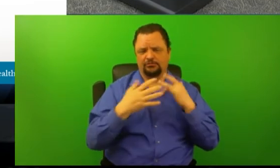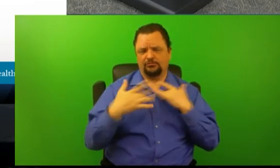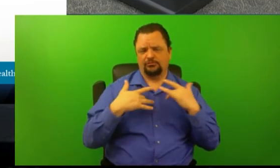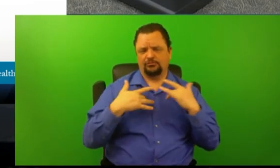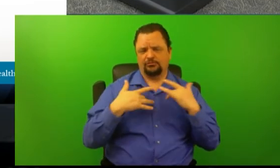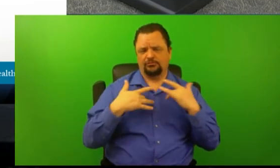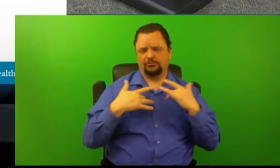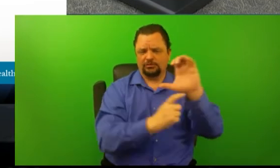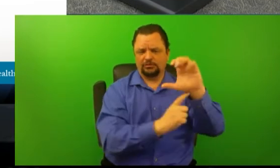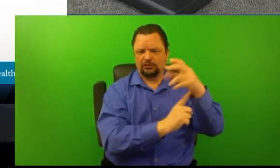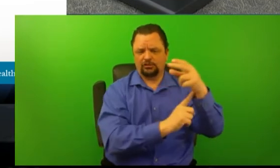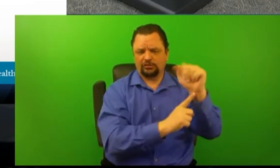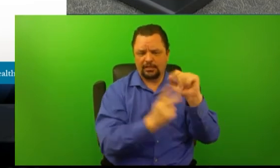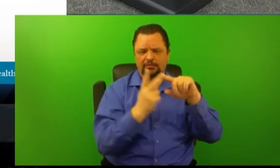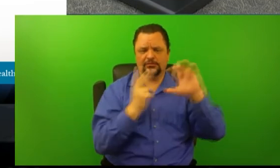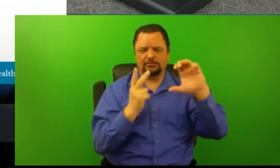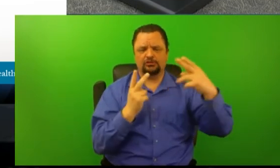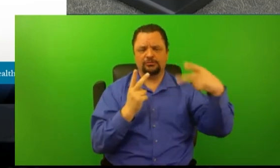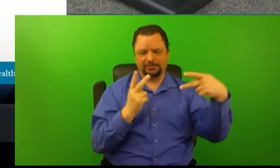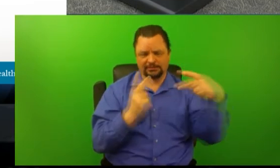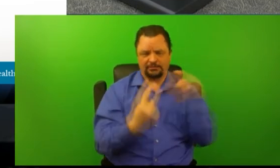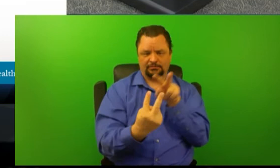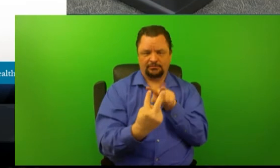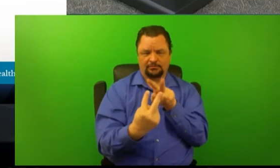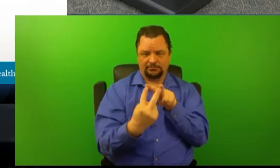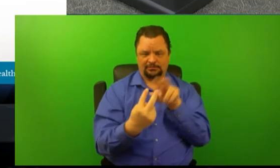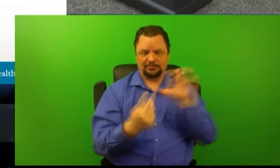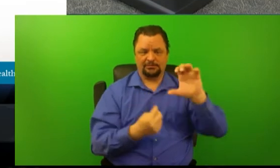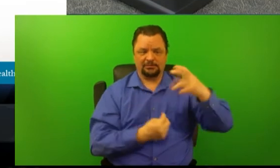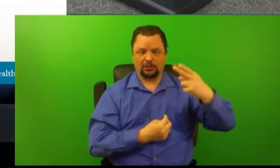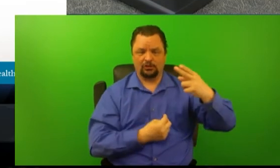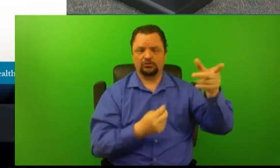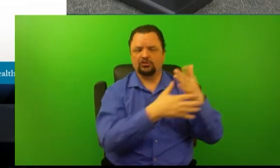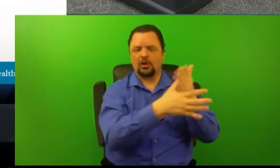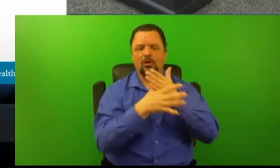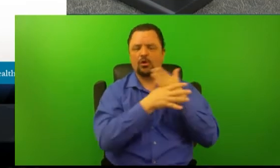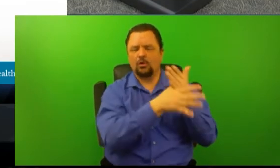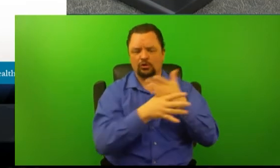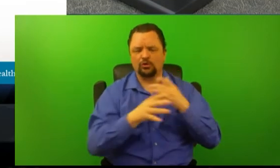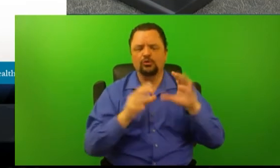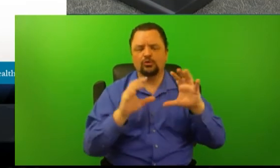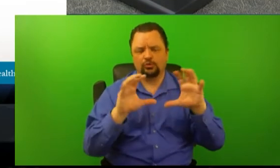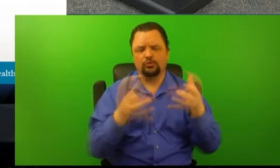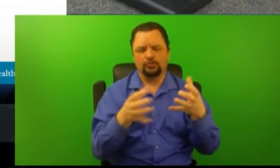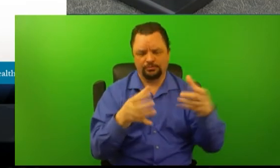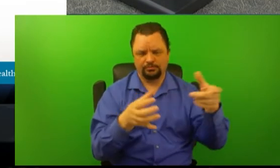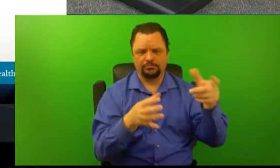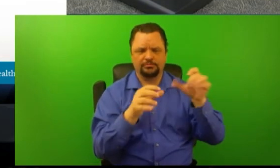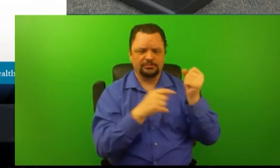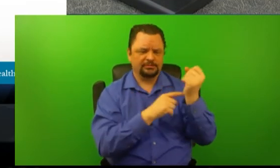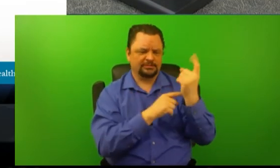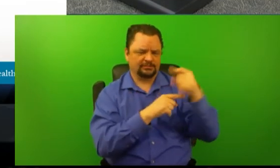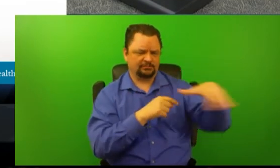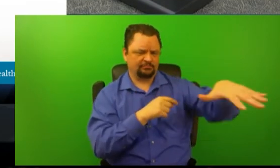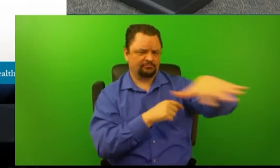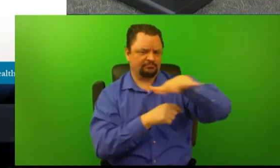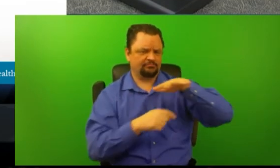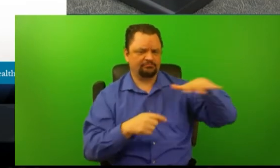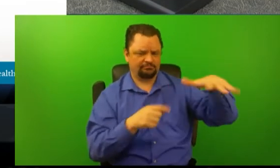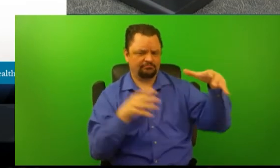stakeholder group that has been meeting since 2011 to implement strategies that are identified in the Community Health Improvement